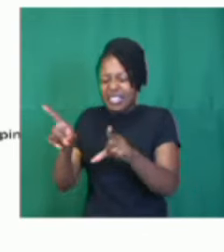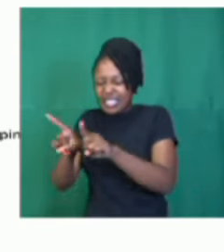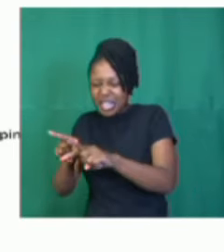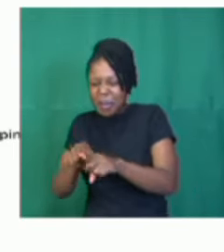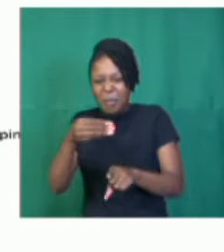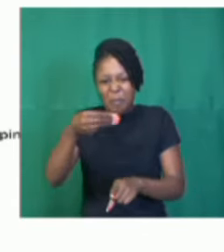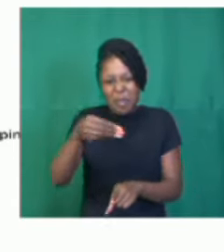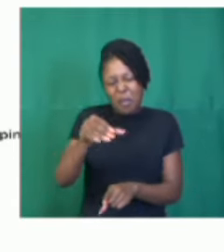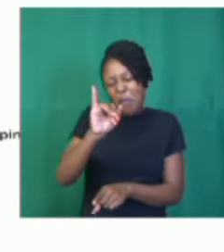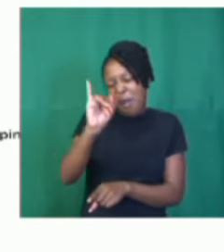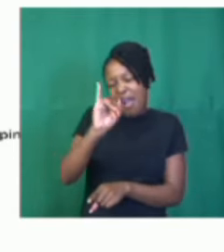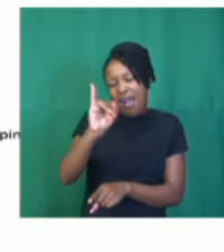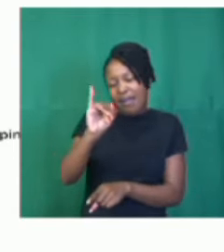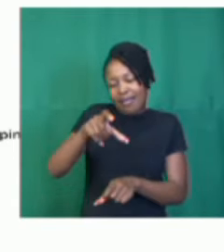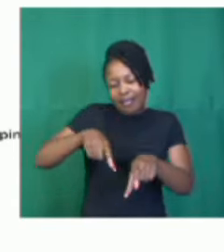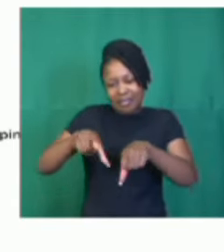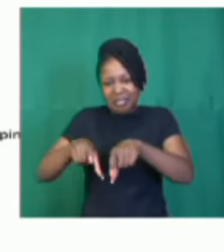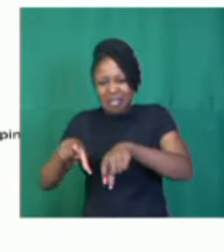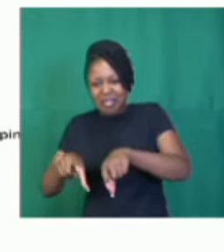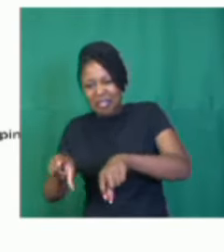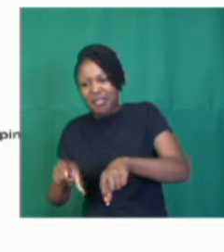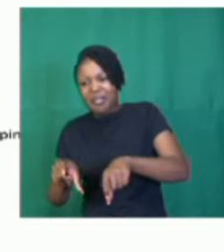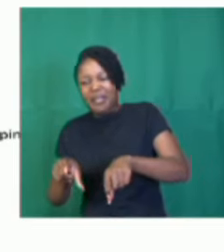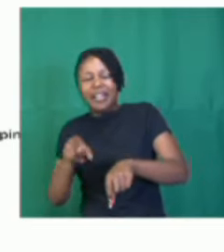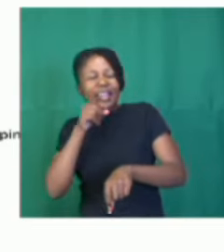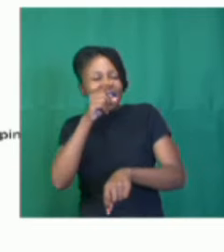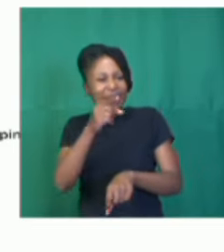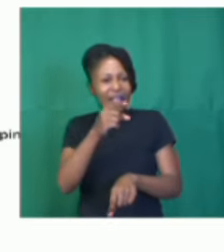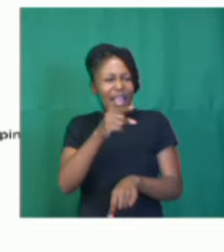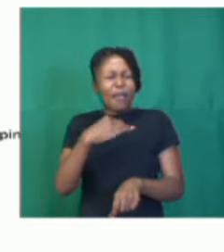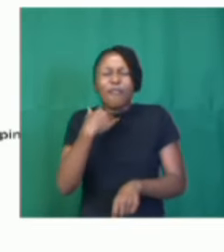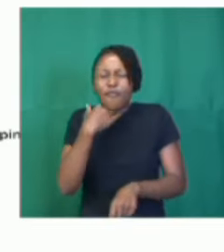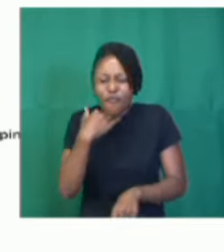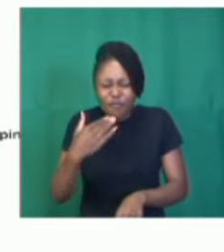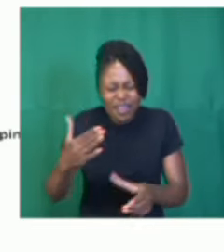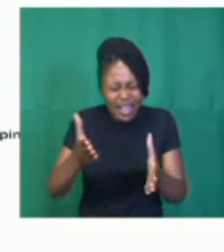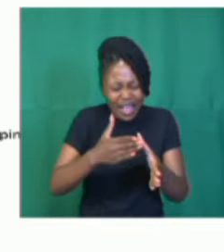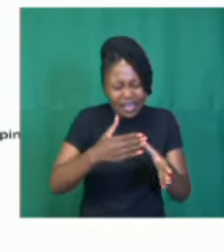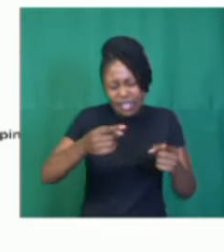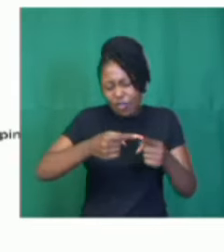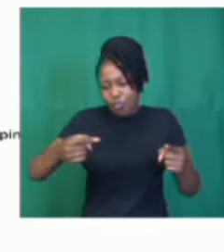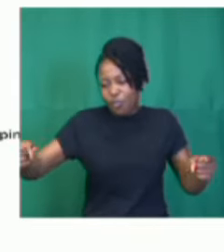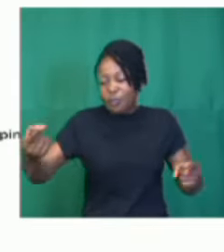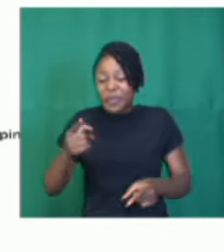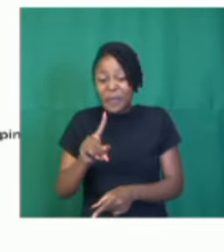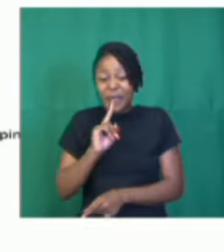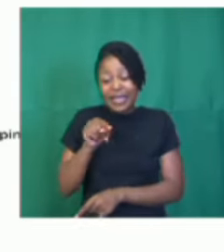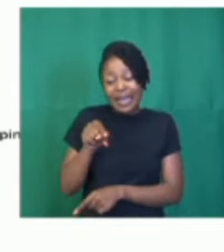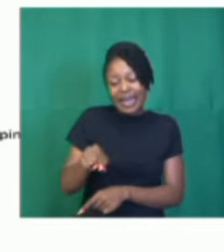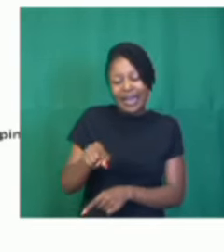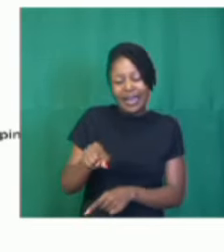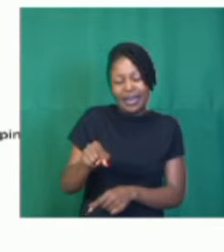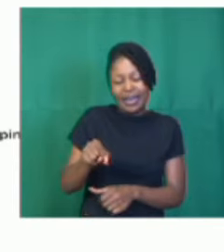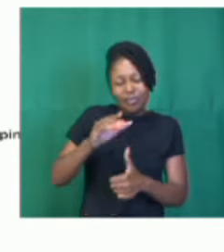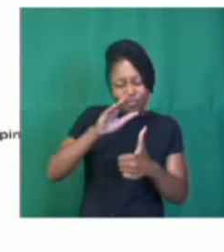2, in a paper 1, exercise 1, exercise 2 question. Yet, this type of reading is very, very